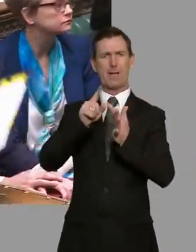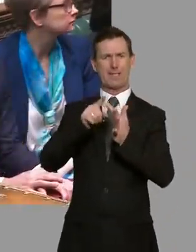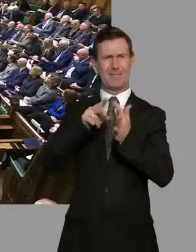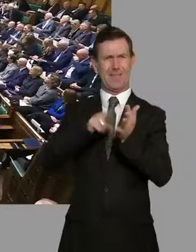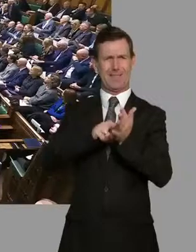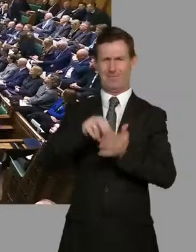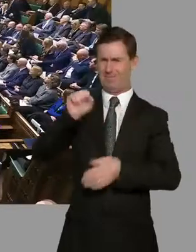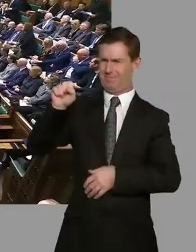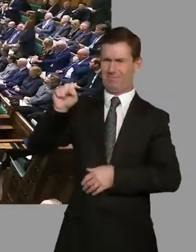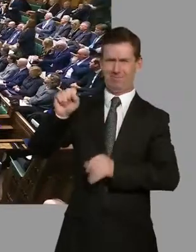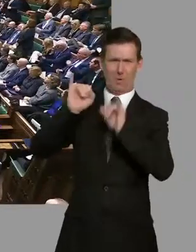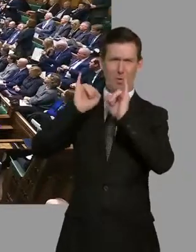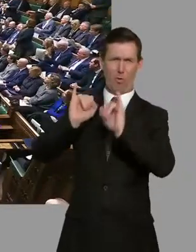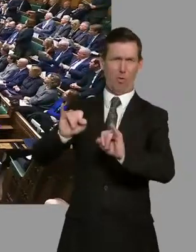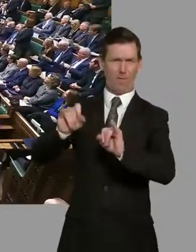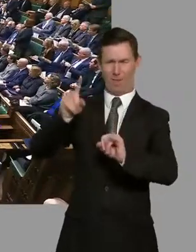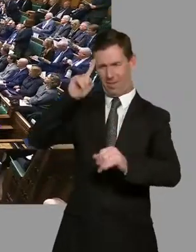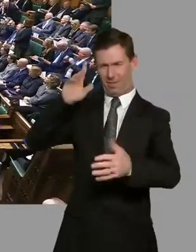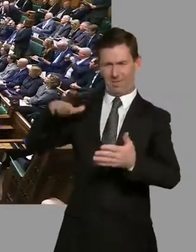Scotland.